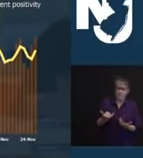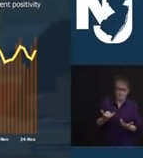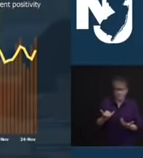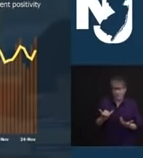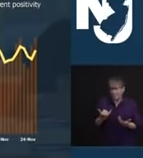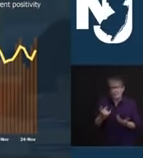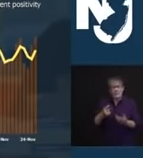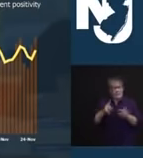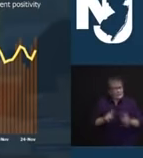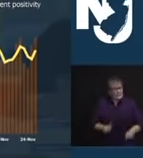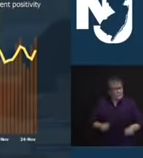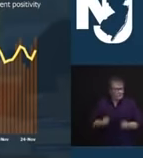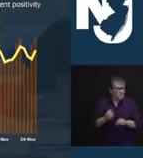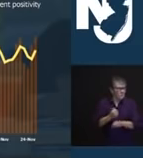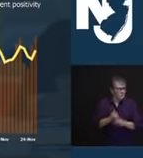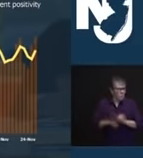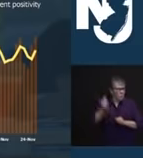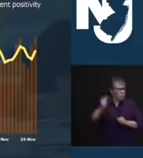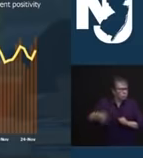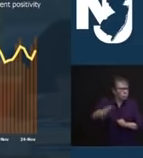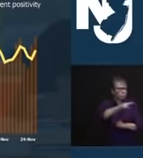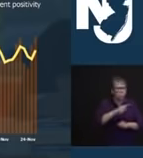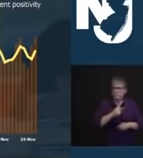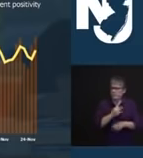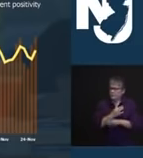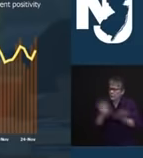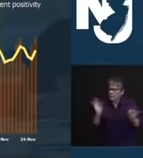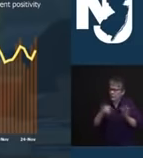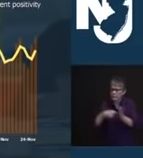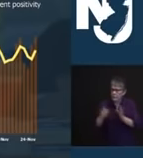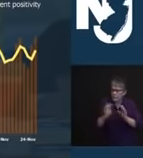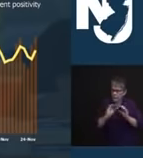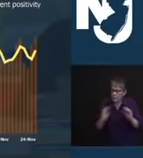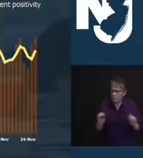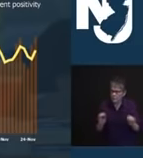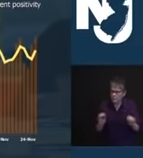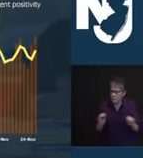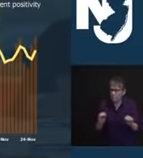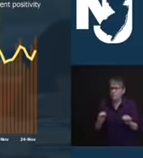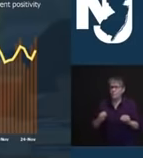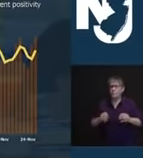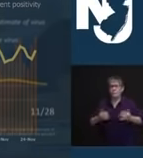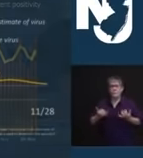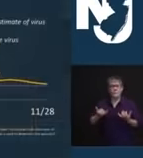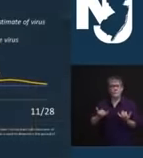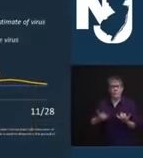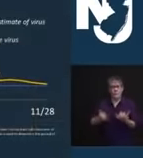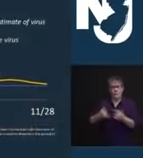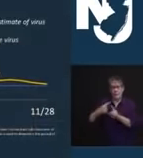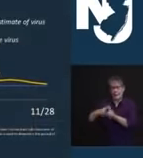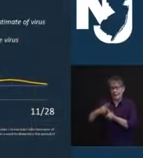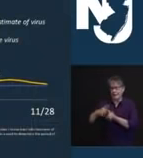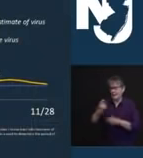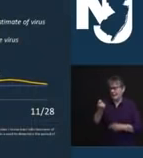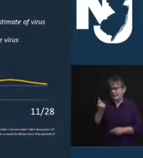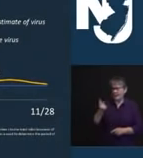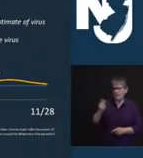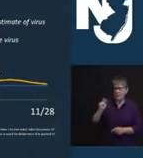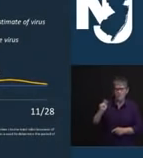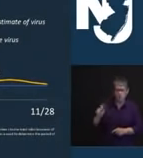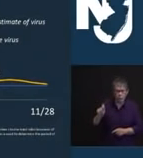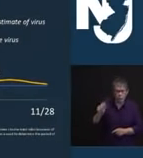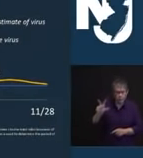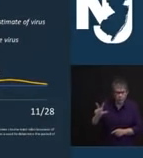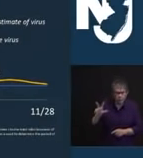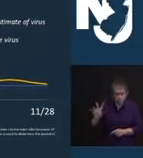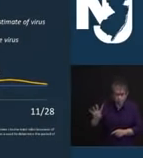tests that were recorded on Thanksgiving Day, and admittedly, that might be somewhat distorted. And the statewide rate of transmission is currently